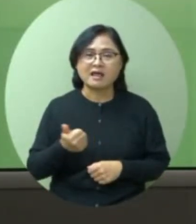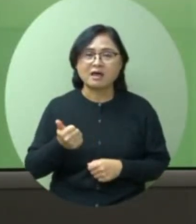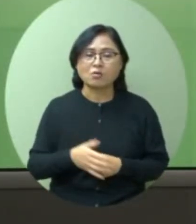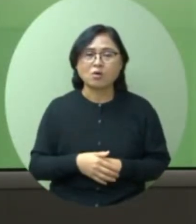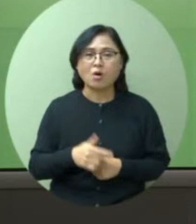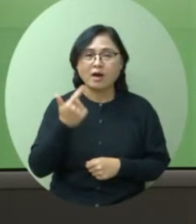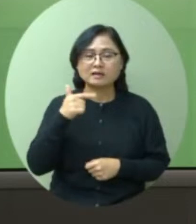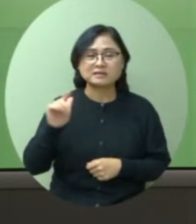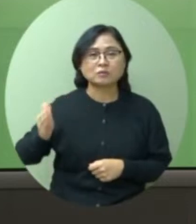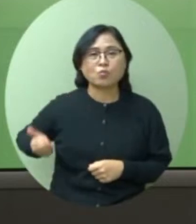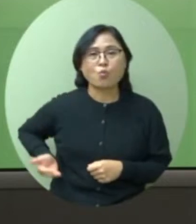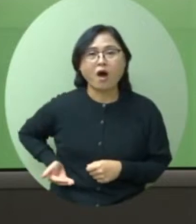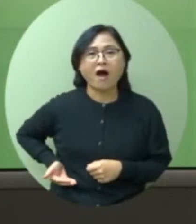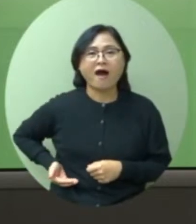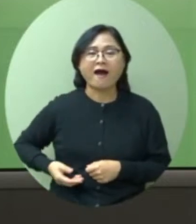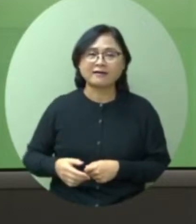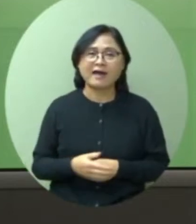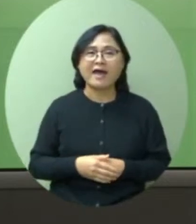Xinhua.